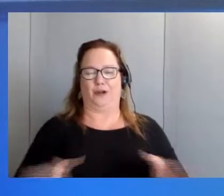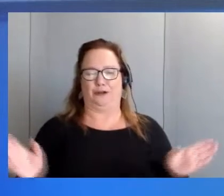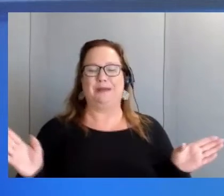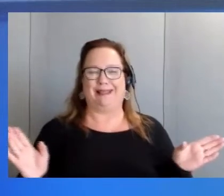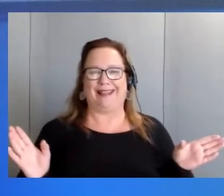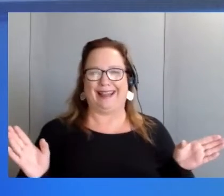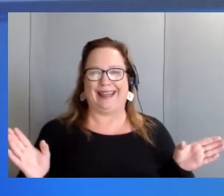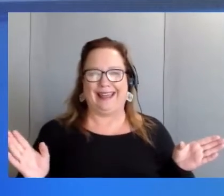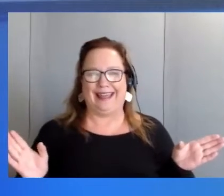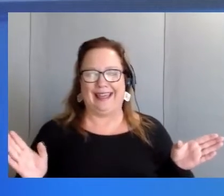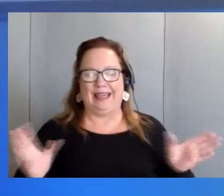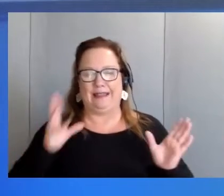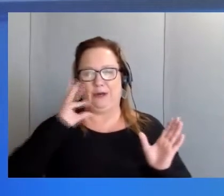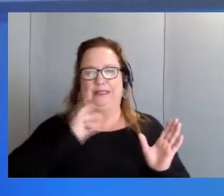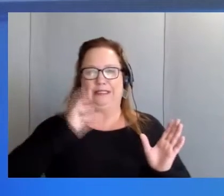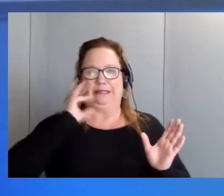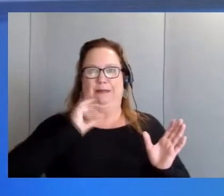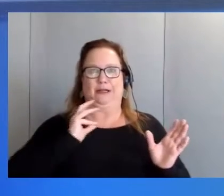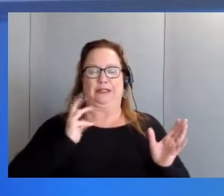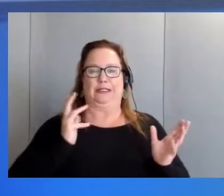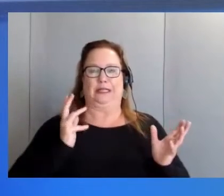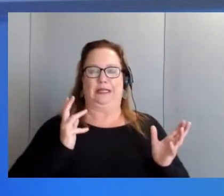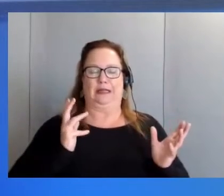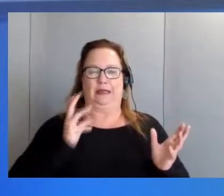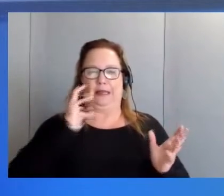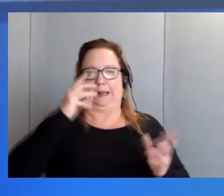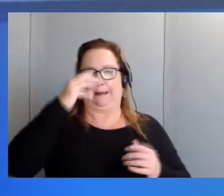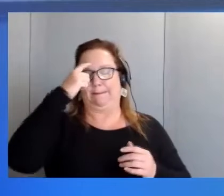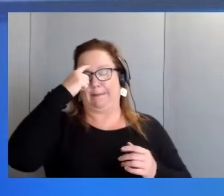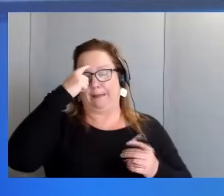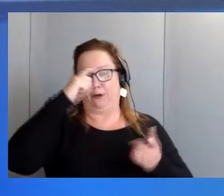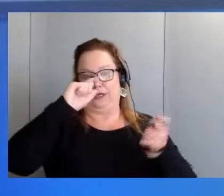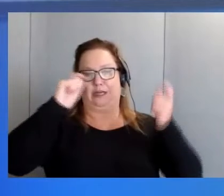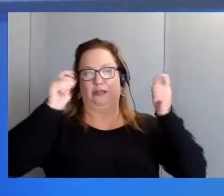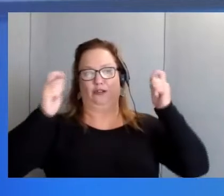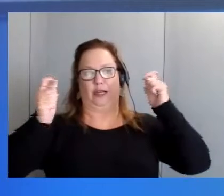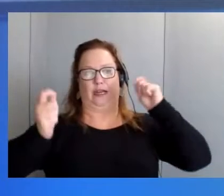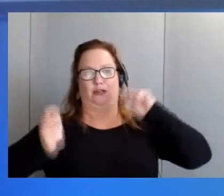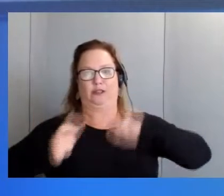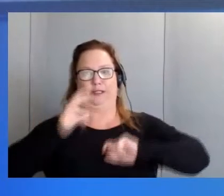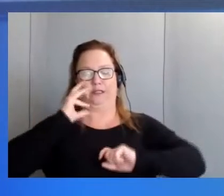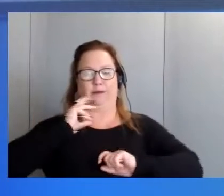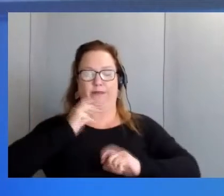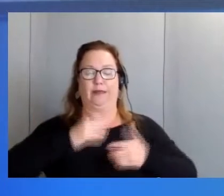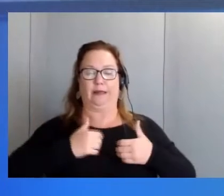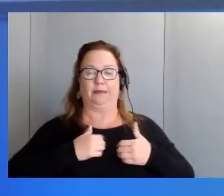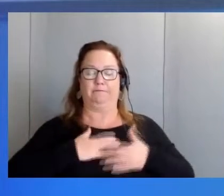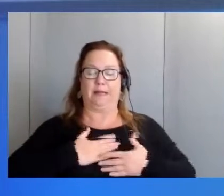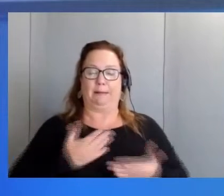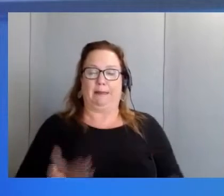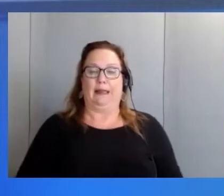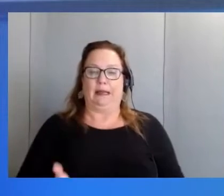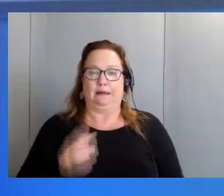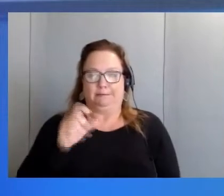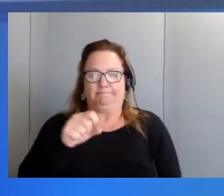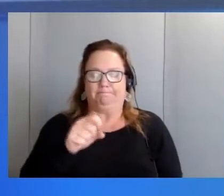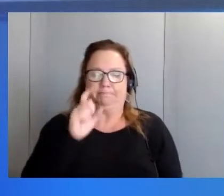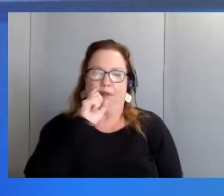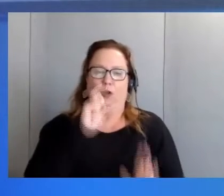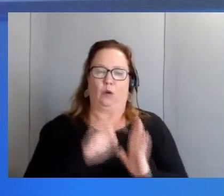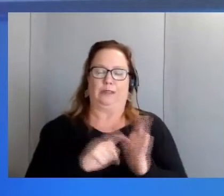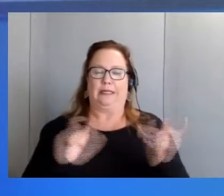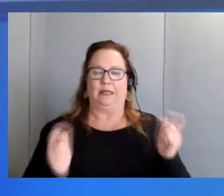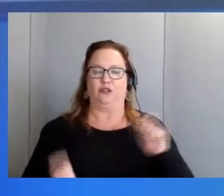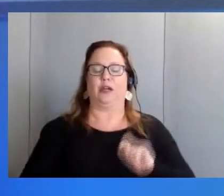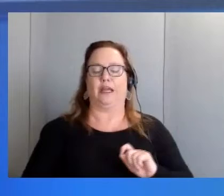that they're experiencing of having memory changes for the first time in their life. And so if you can get them to admit there's a little bit of change, then I think that opens the door